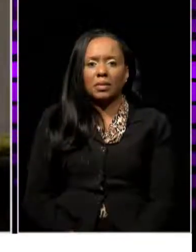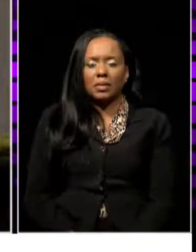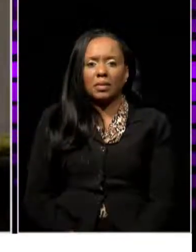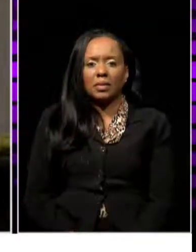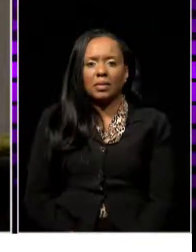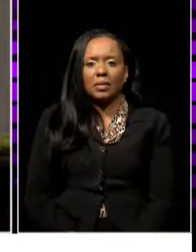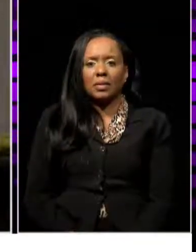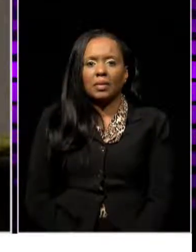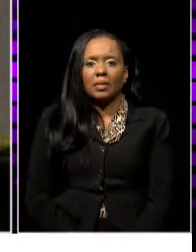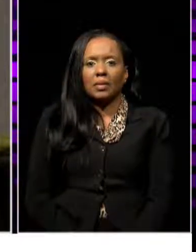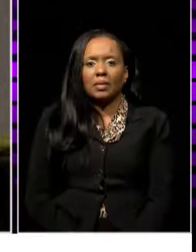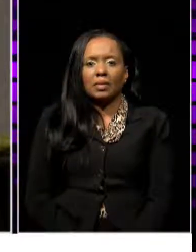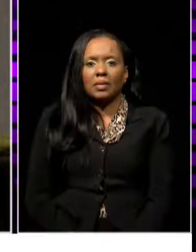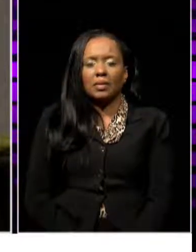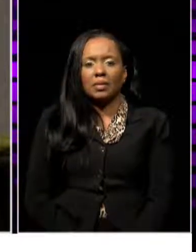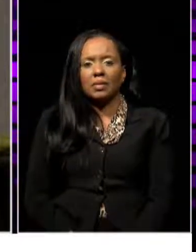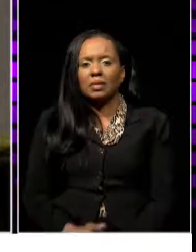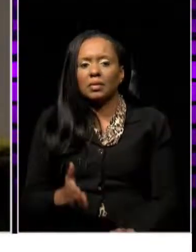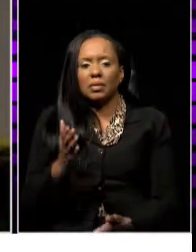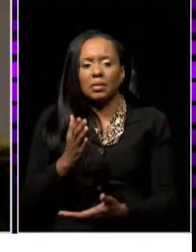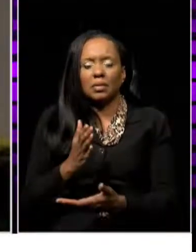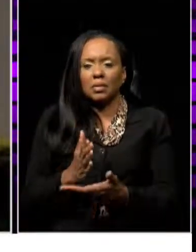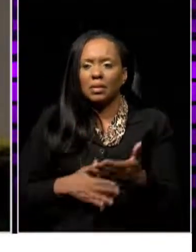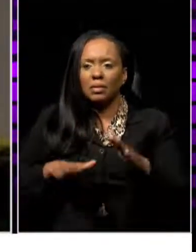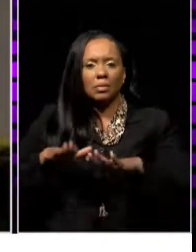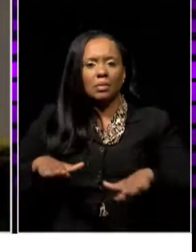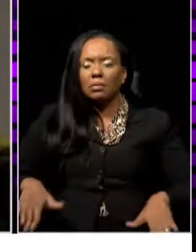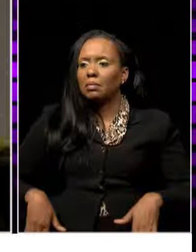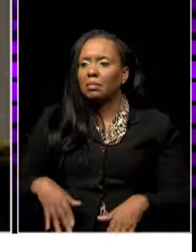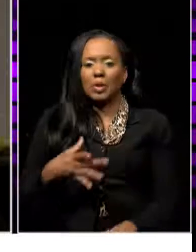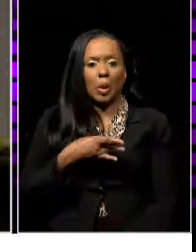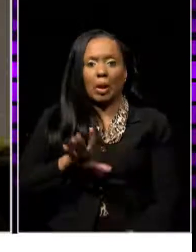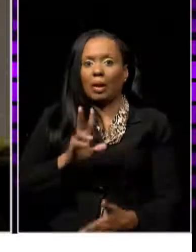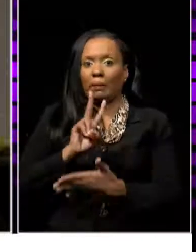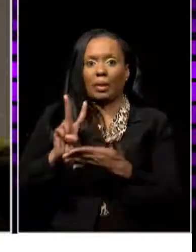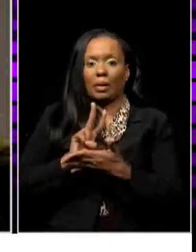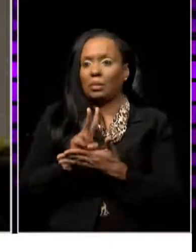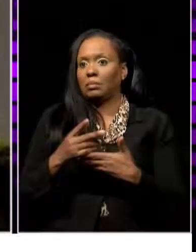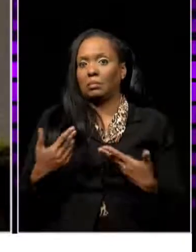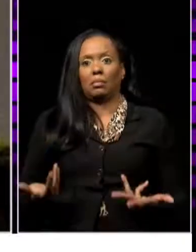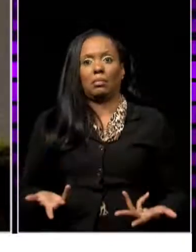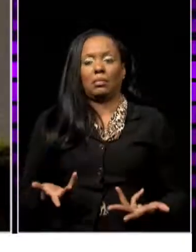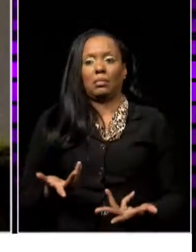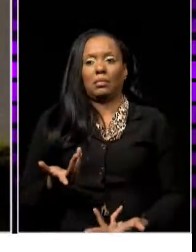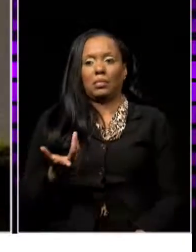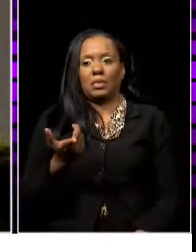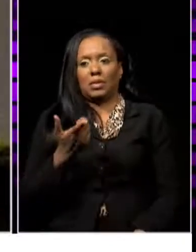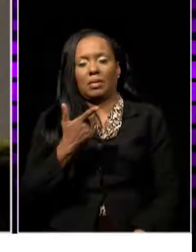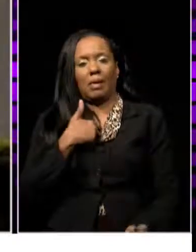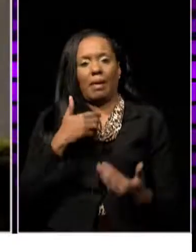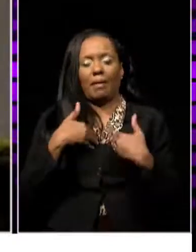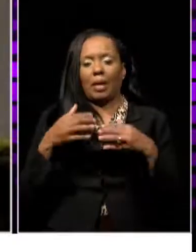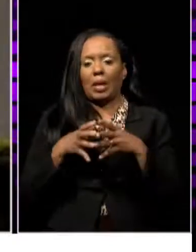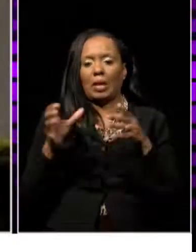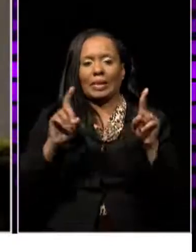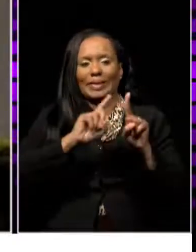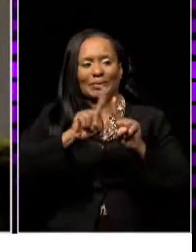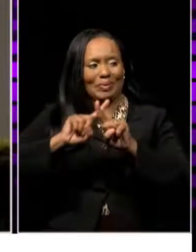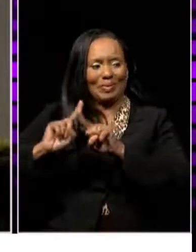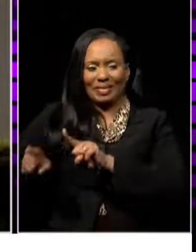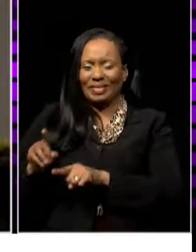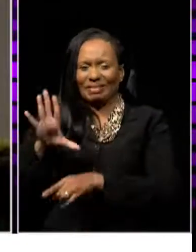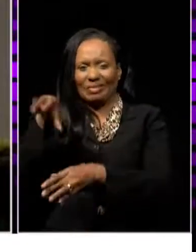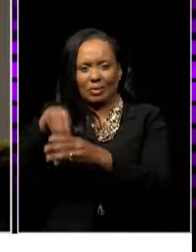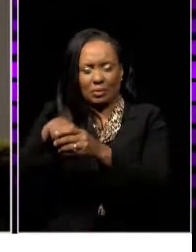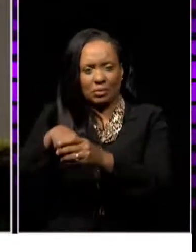how different children learn, some children are not going to like the videos. So what happens with me is that I build a lot of stuff.